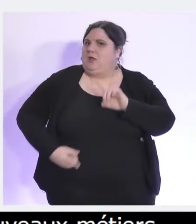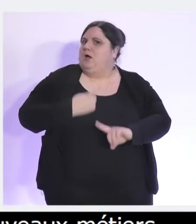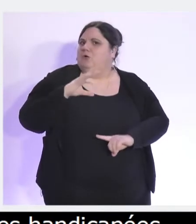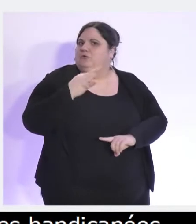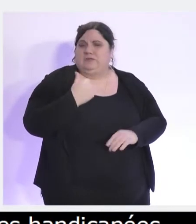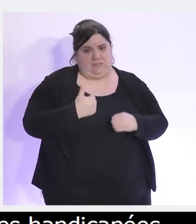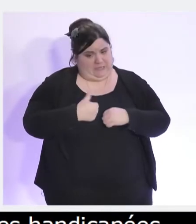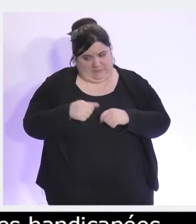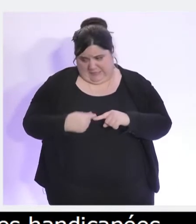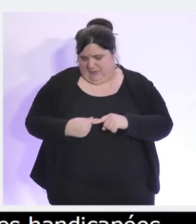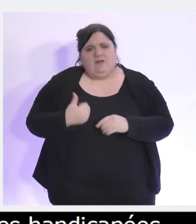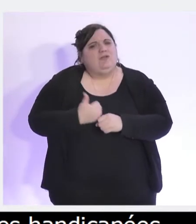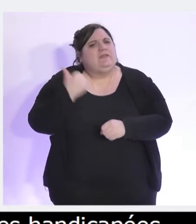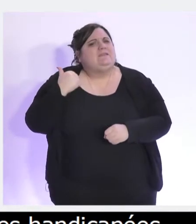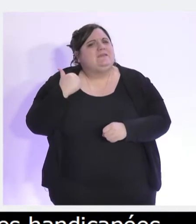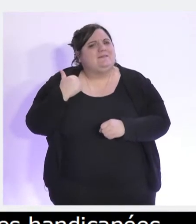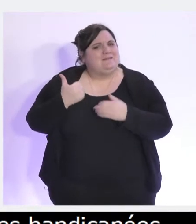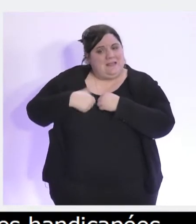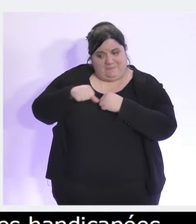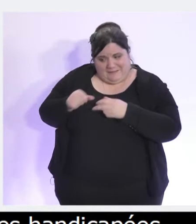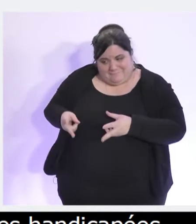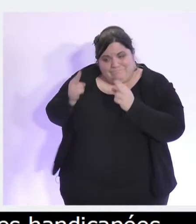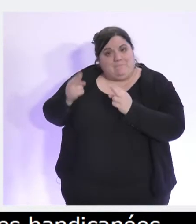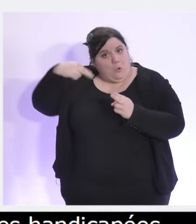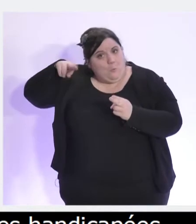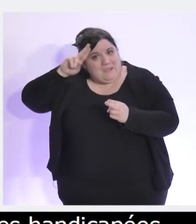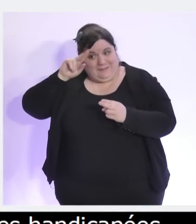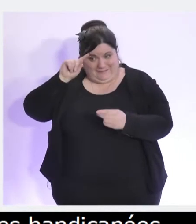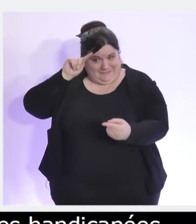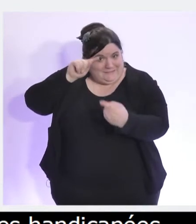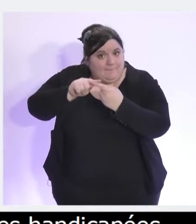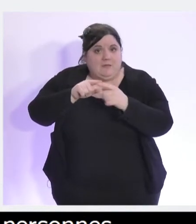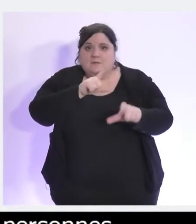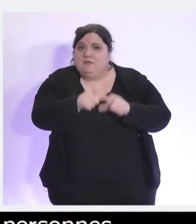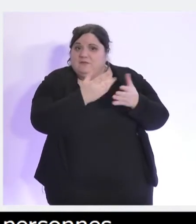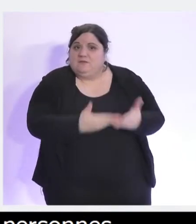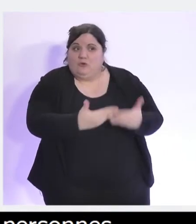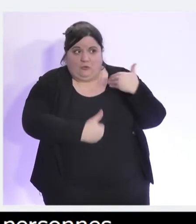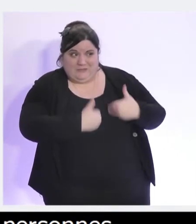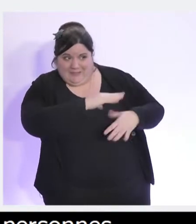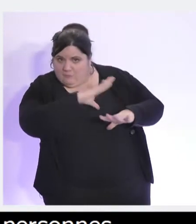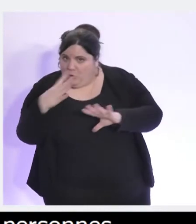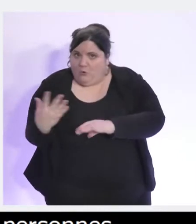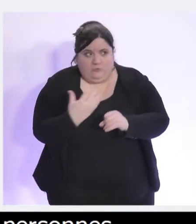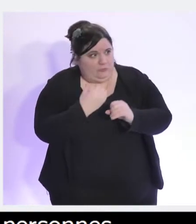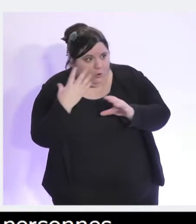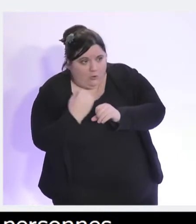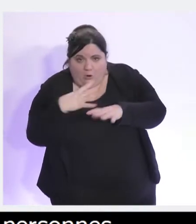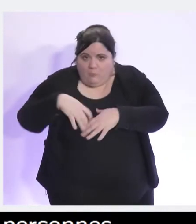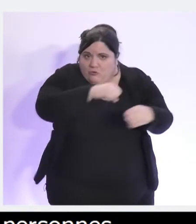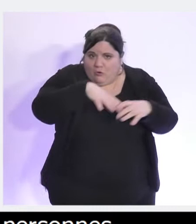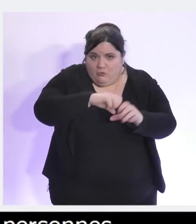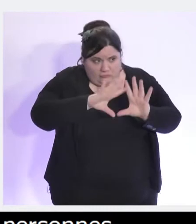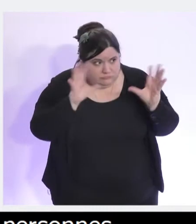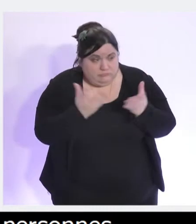for disabled people made this more visible. So when they actually work in companies, they can show what